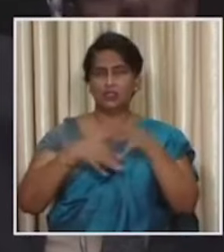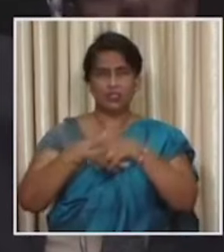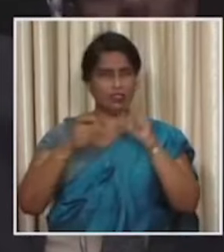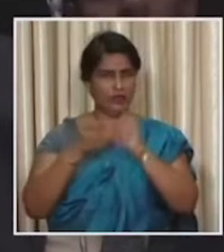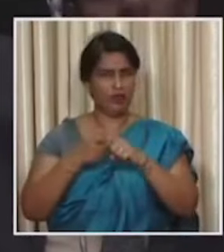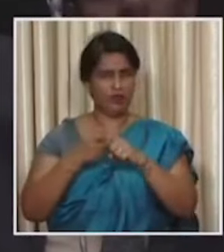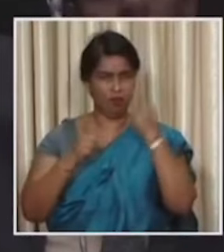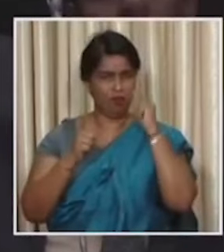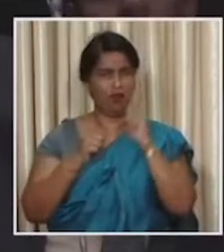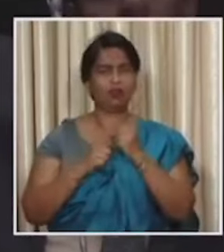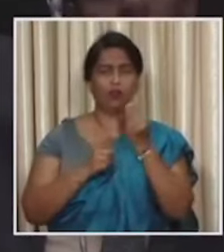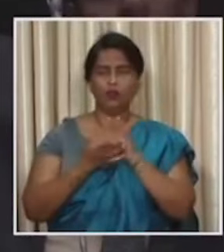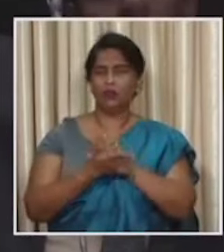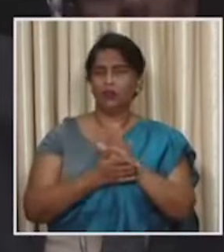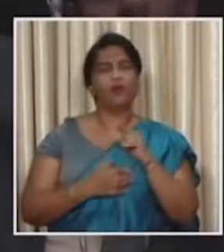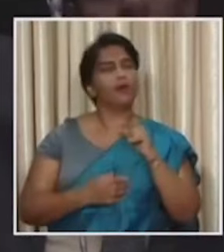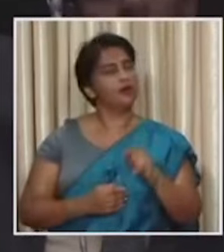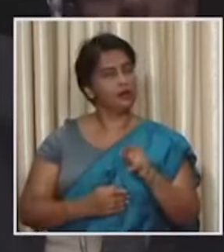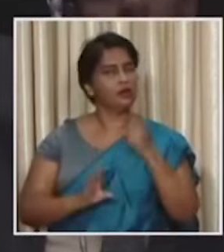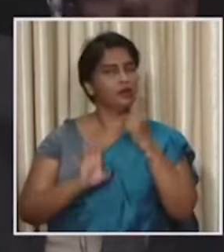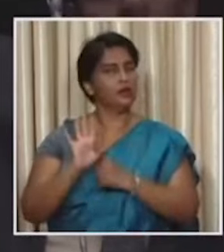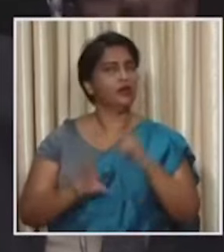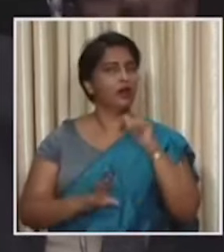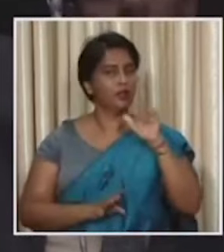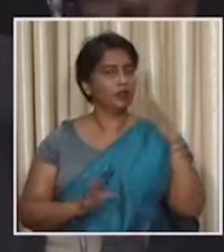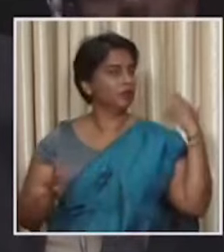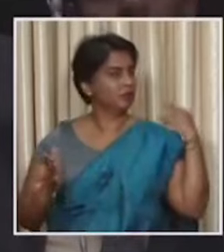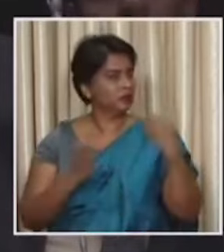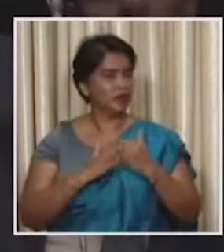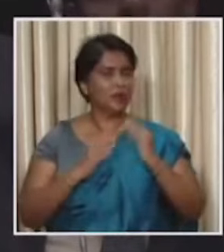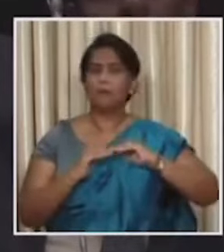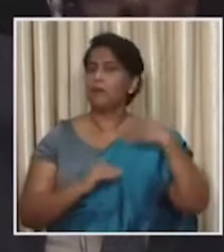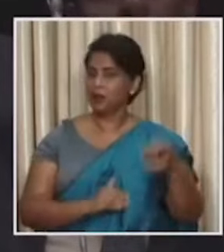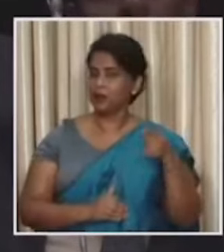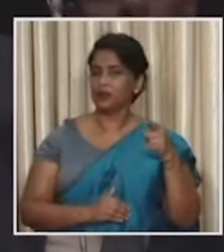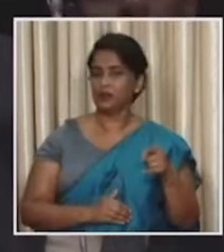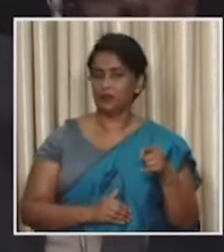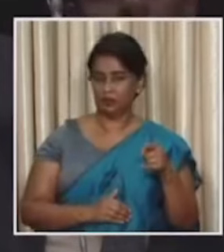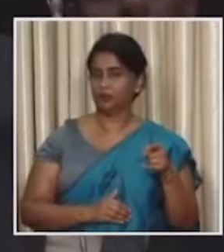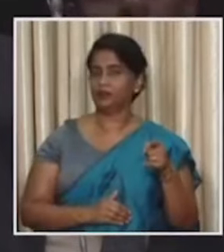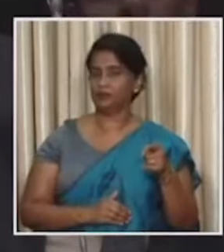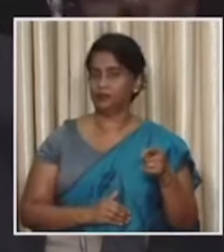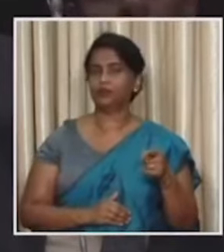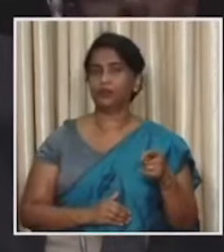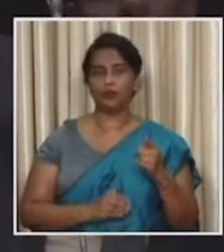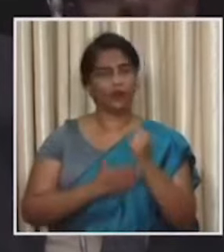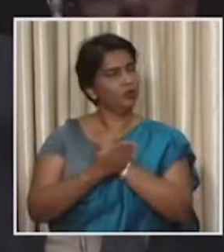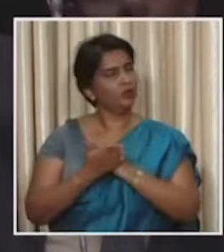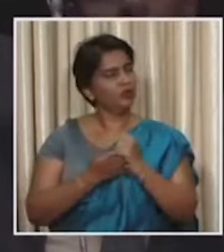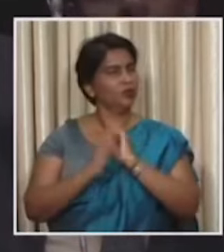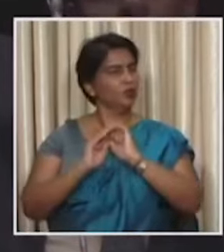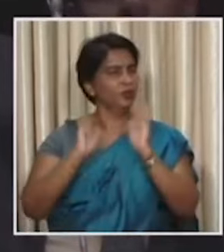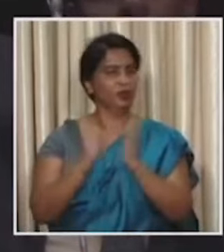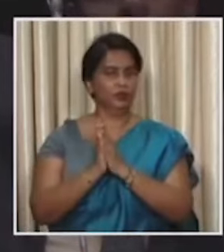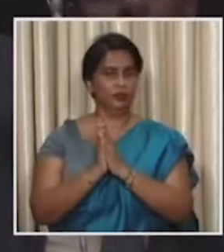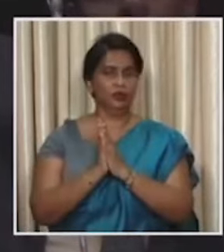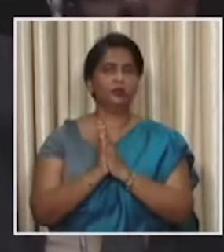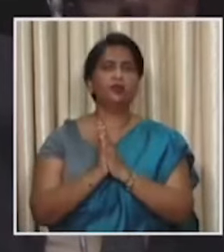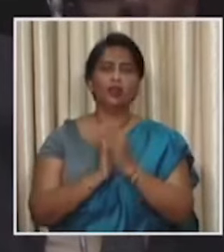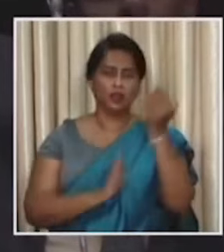after 75 years of systematic anti-Tamilness in the Northeast, which is our areas of